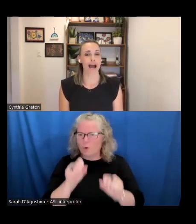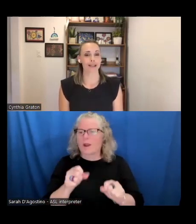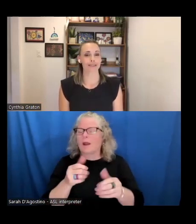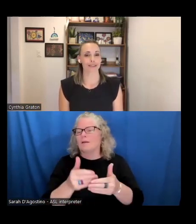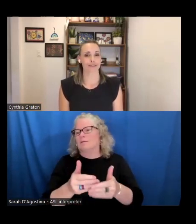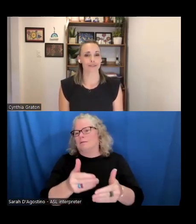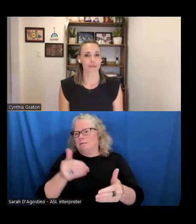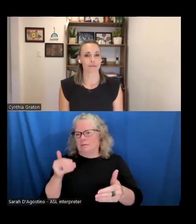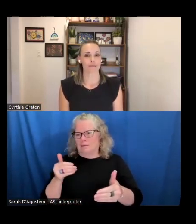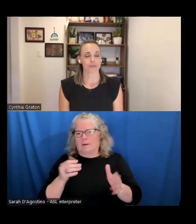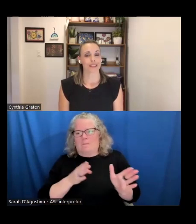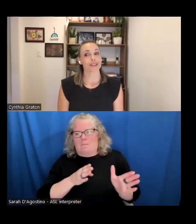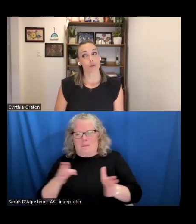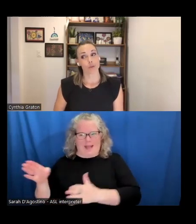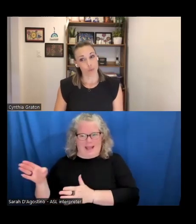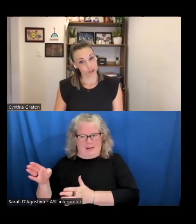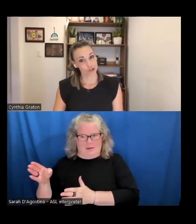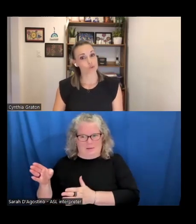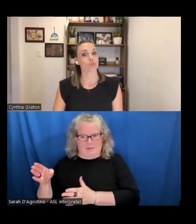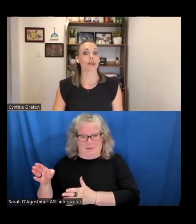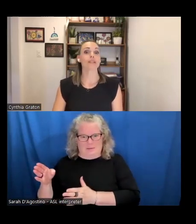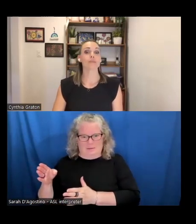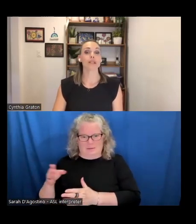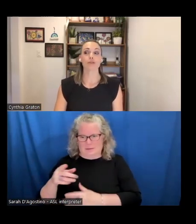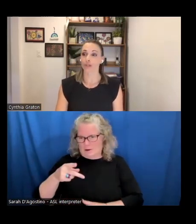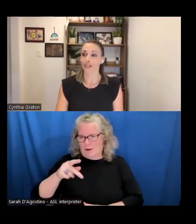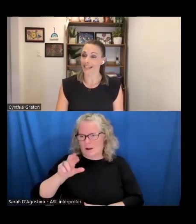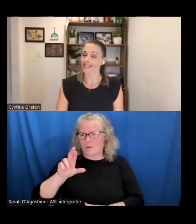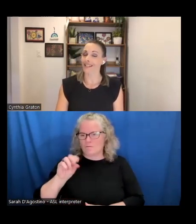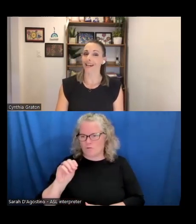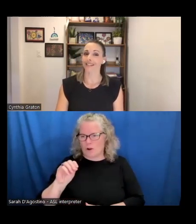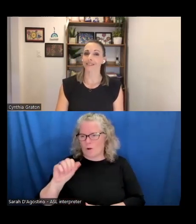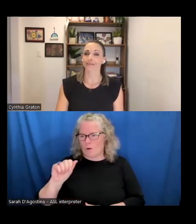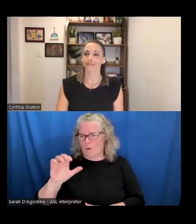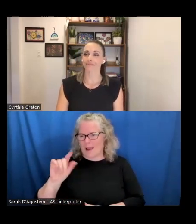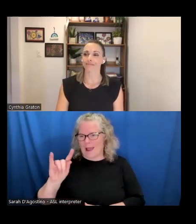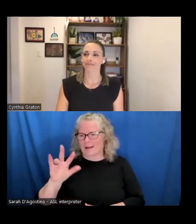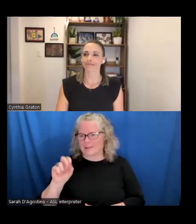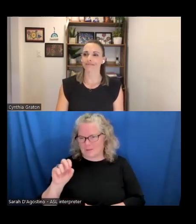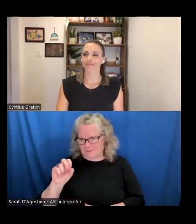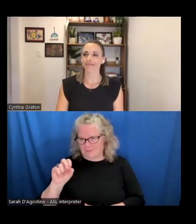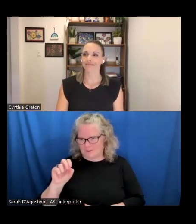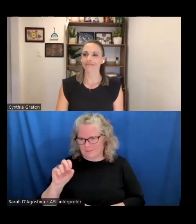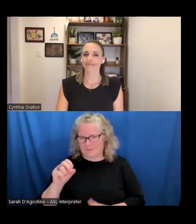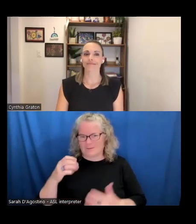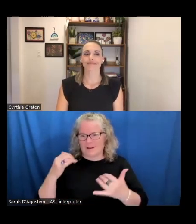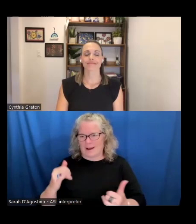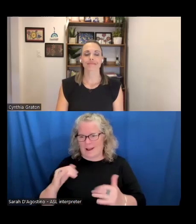be proactive. Which brings me to the next slide.